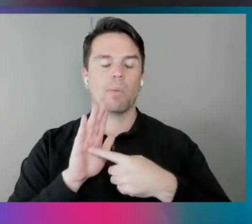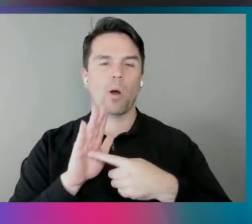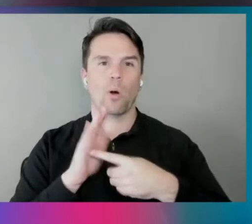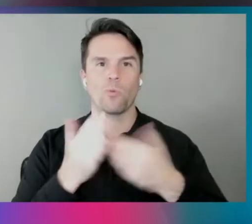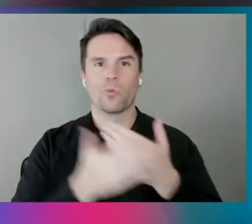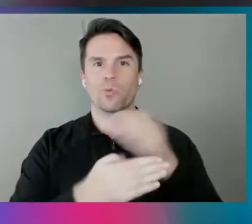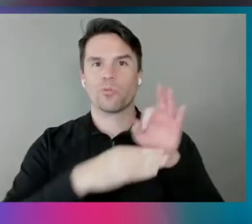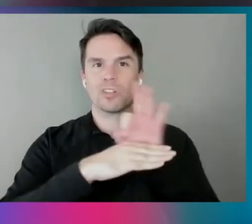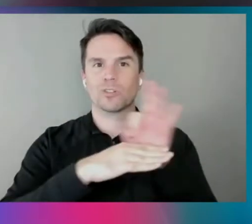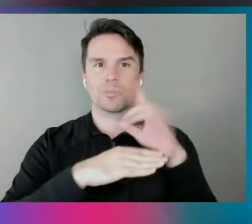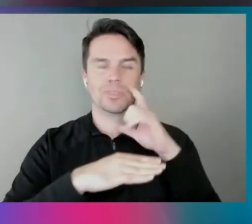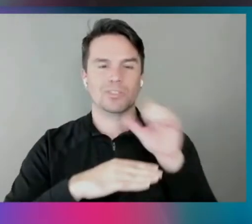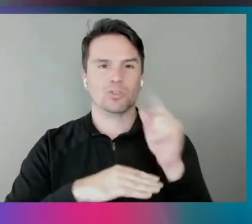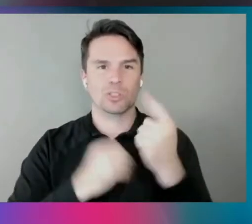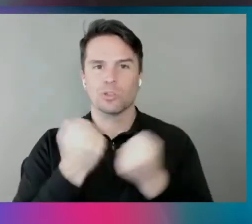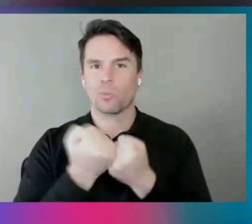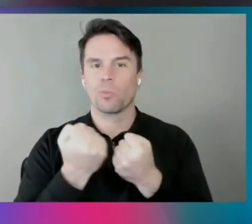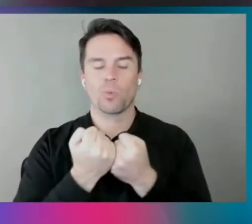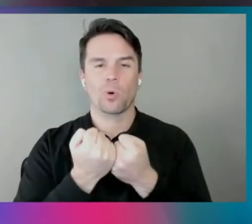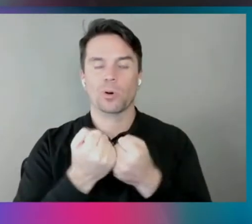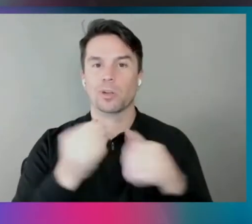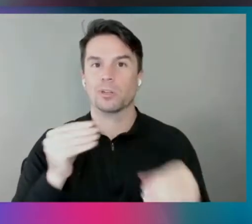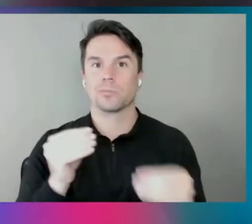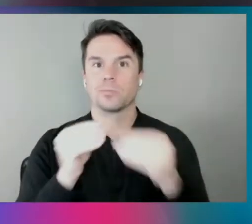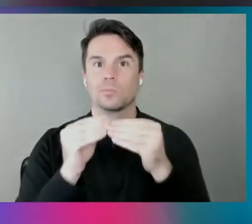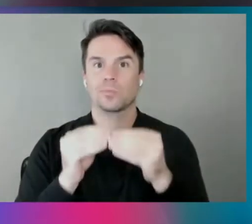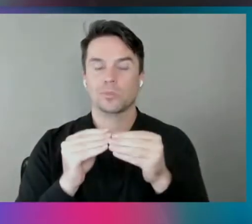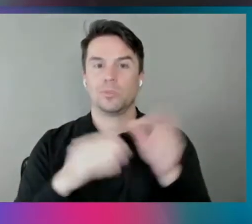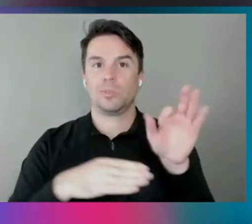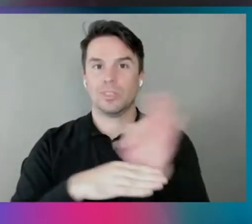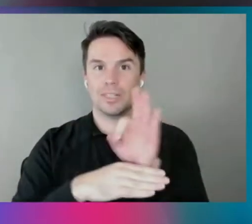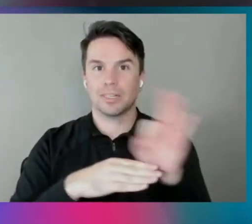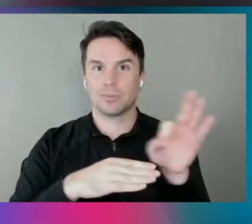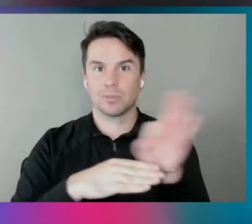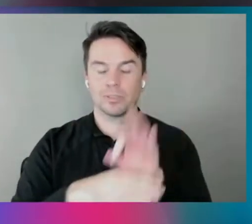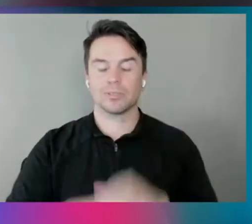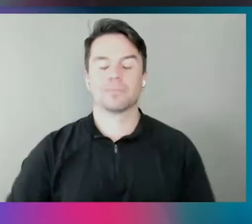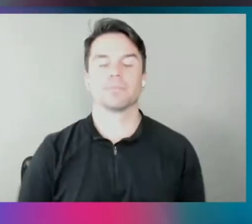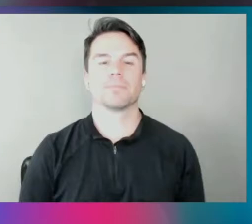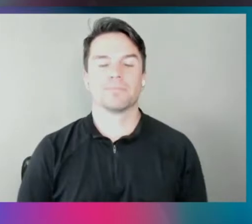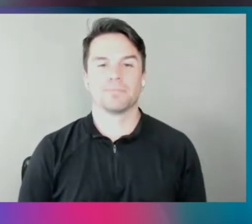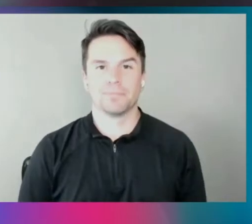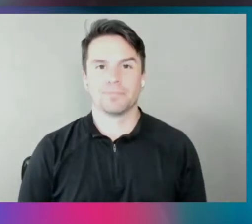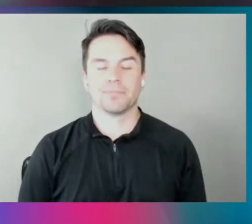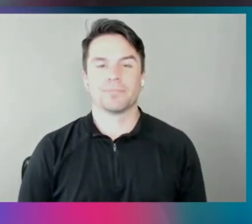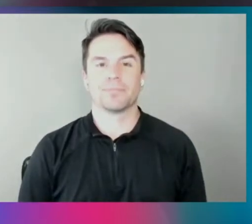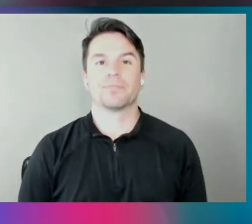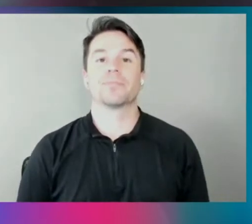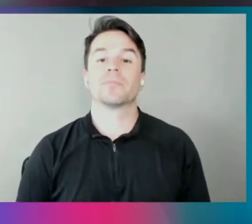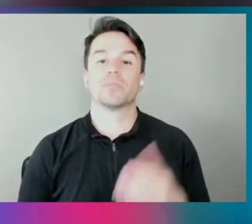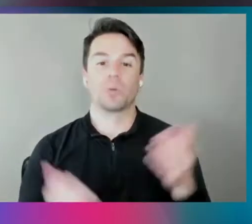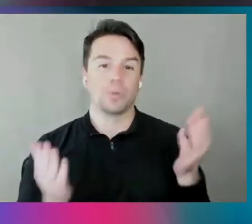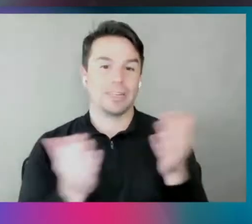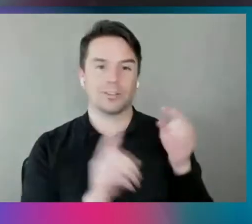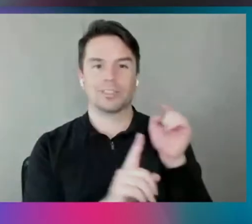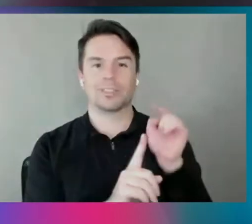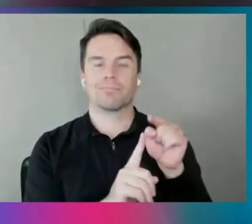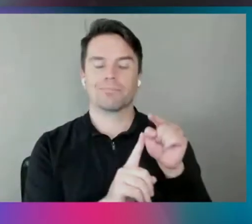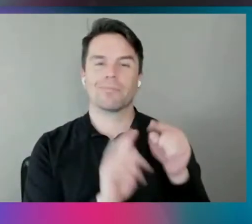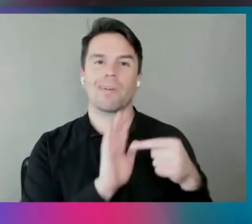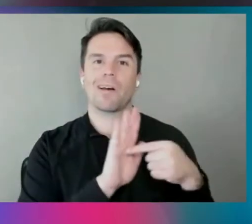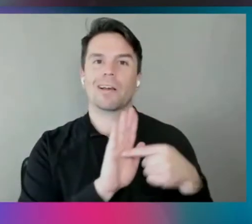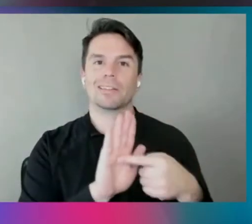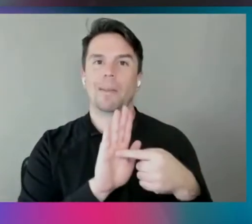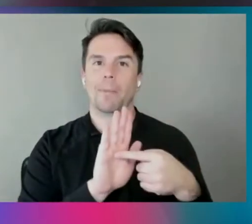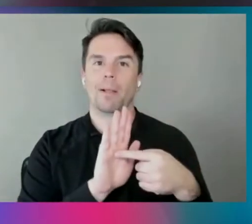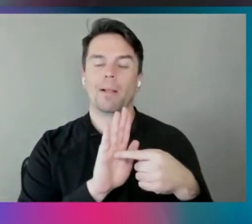can't underestimate how impactful that is for customers in these other countries. So here is just an example in